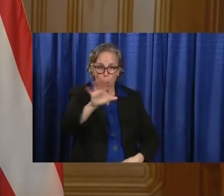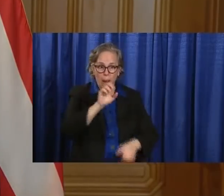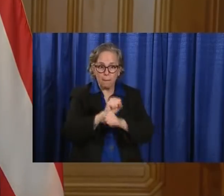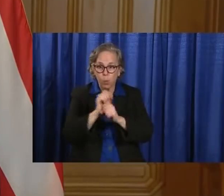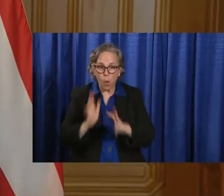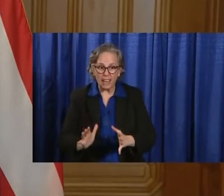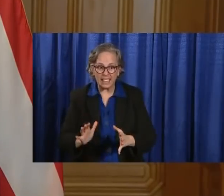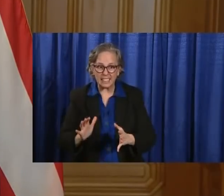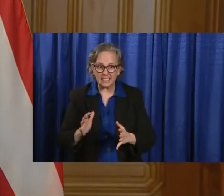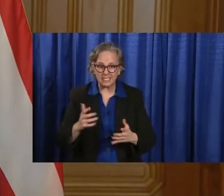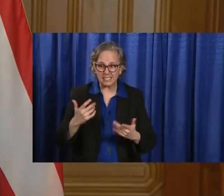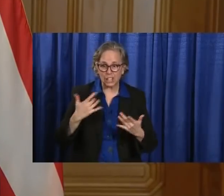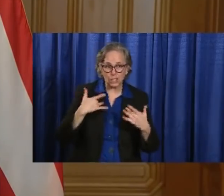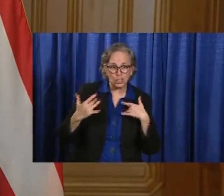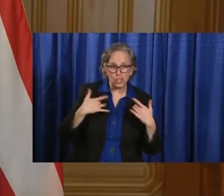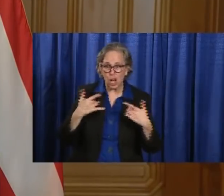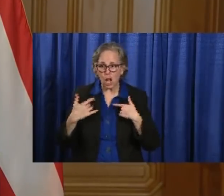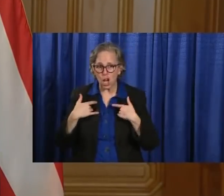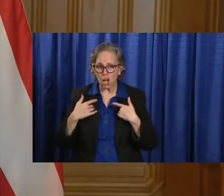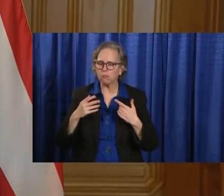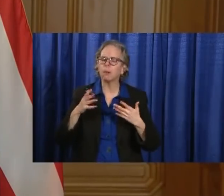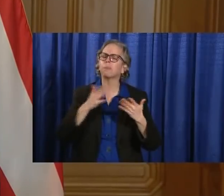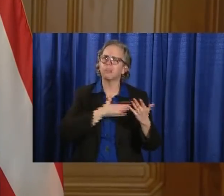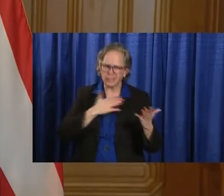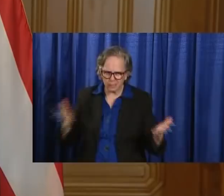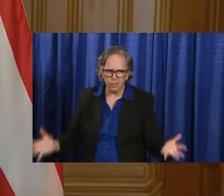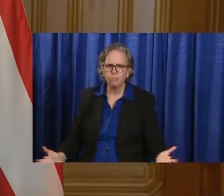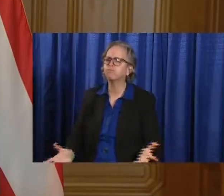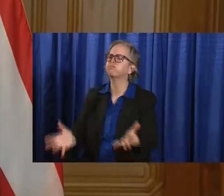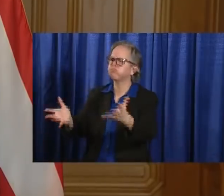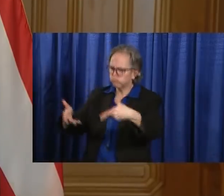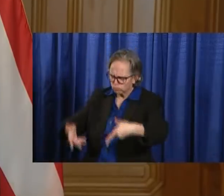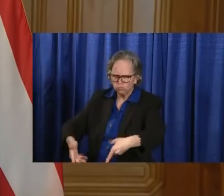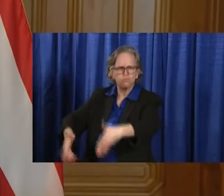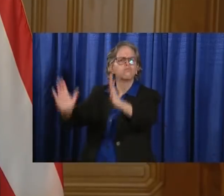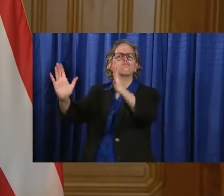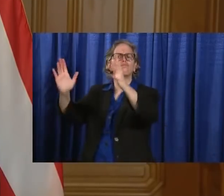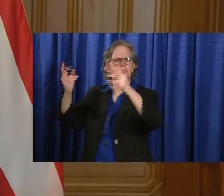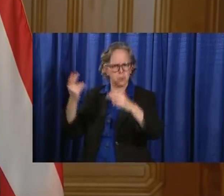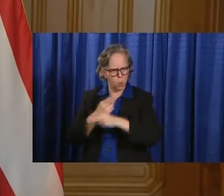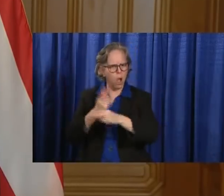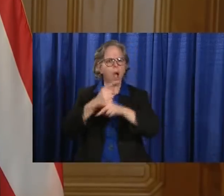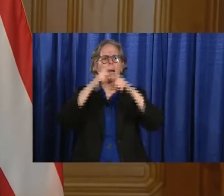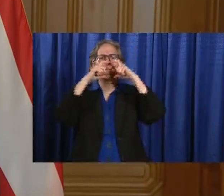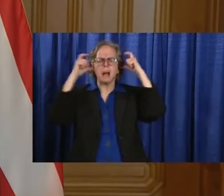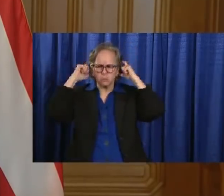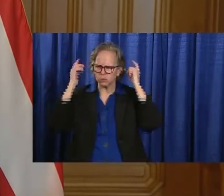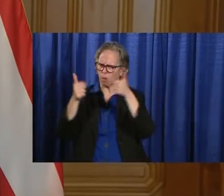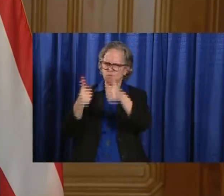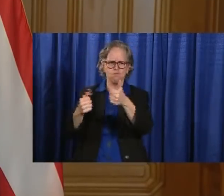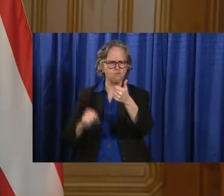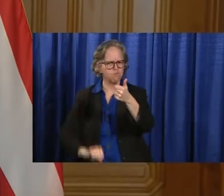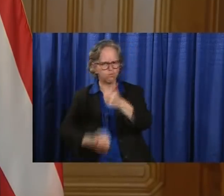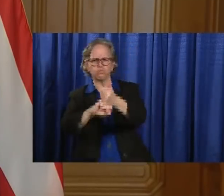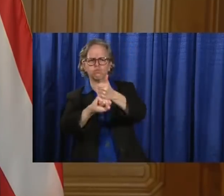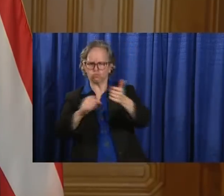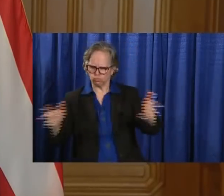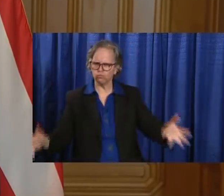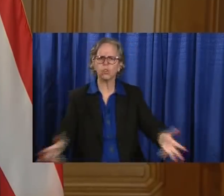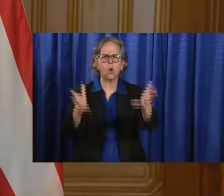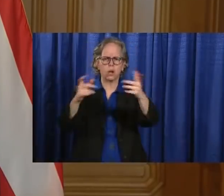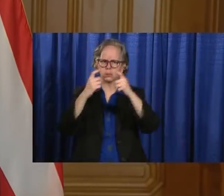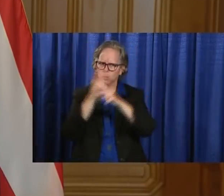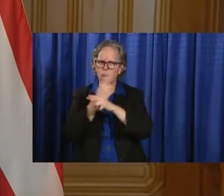who wants to wear one of these, we would just encourage you to say that's a great idea, and that's a good